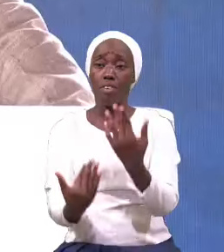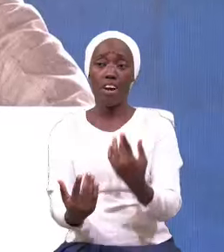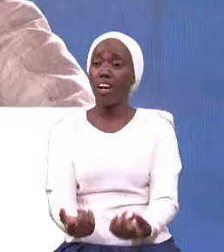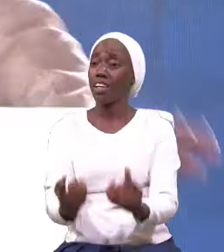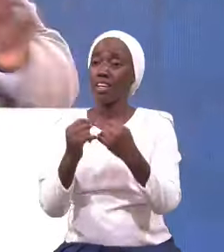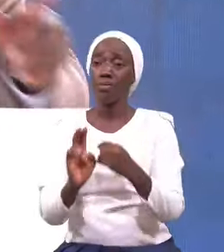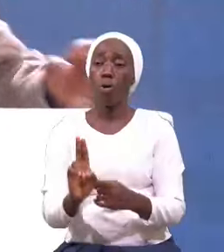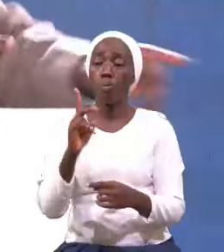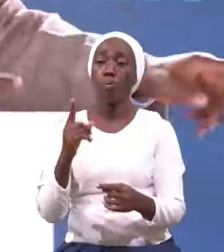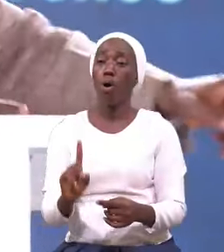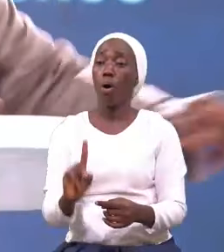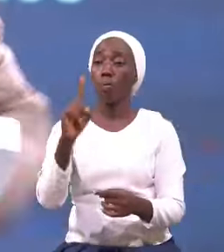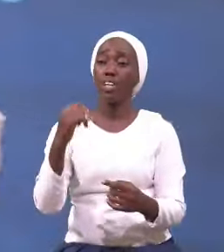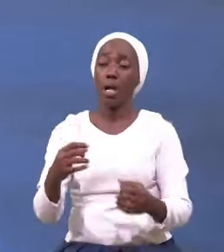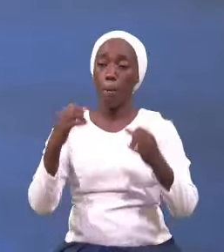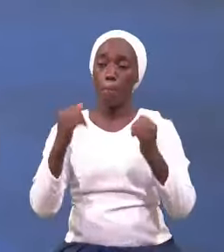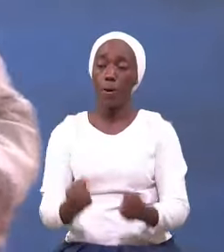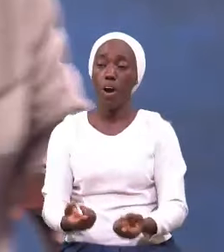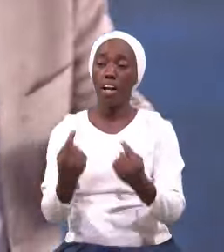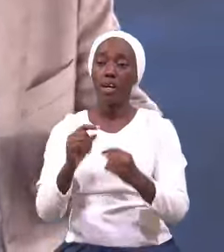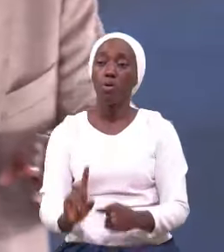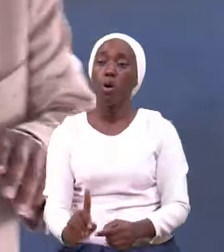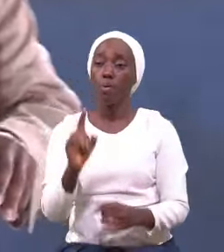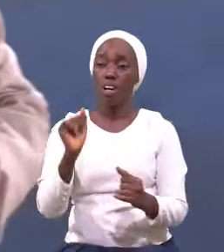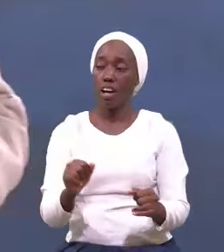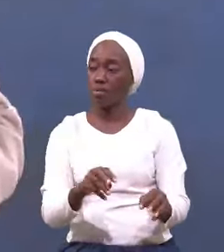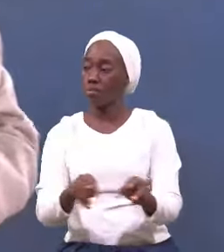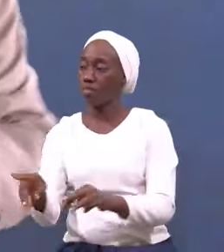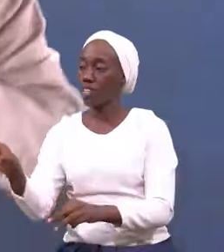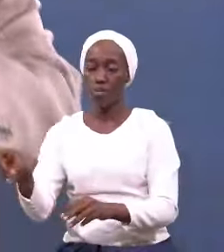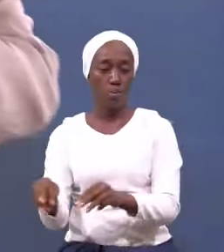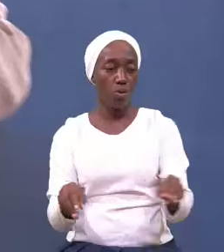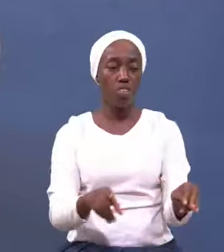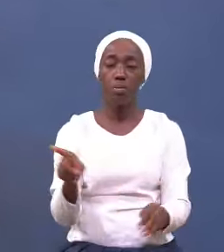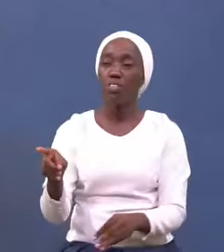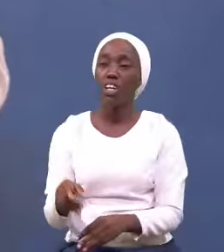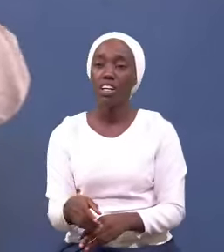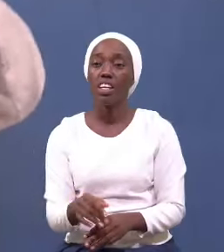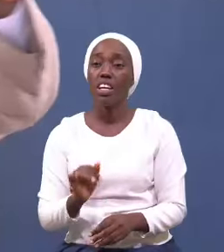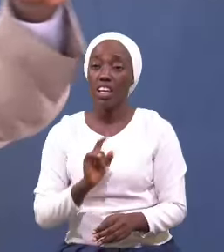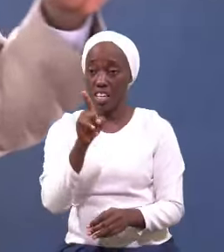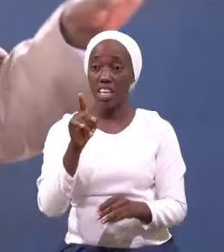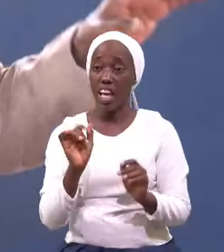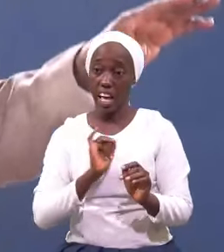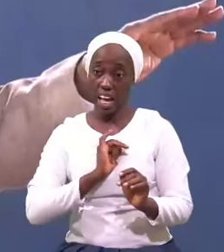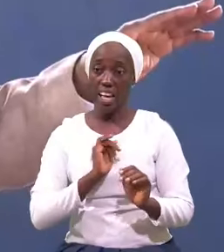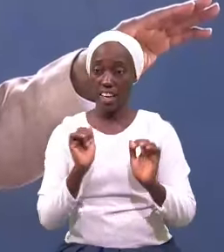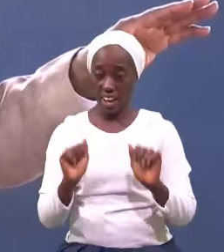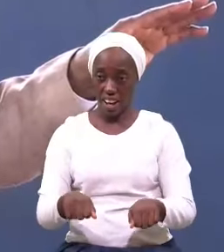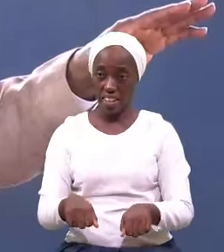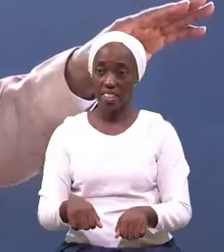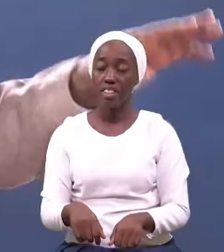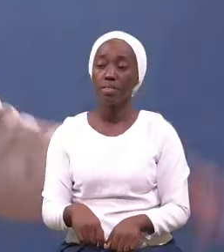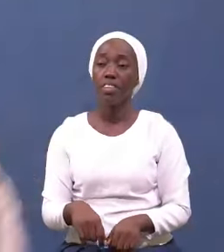more. And now I can go there, don't quench the spirit, and say, Pastor, stay like you used to stay.